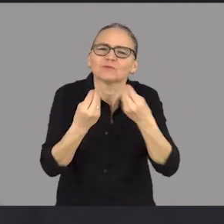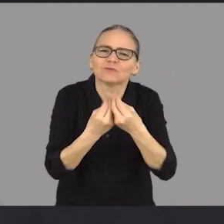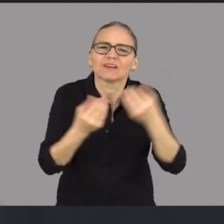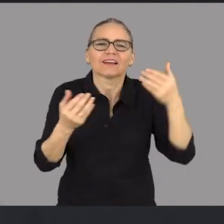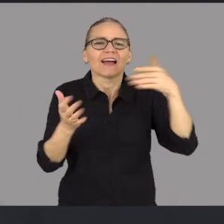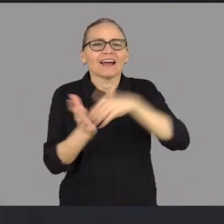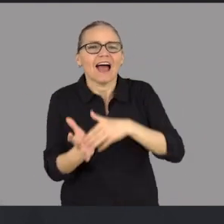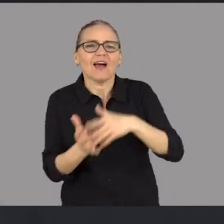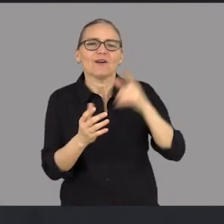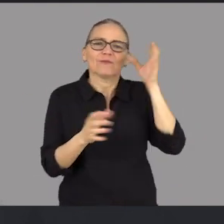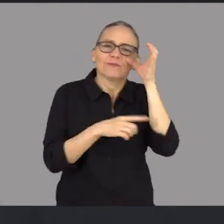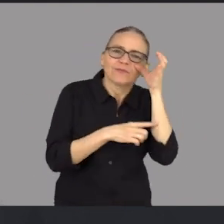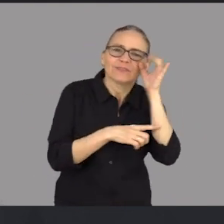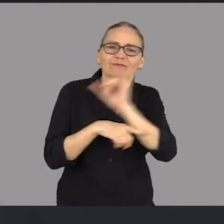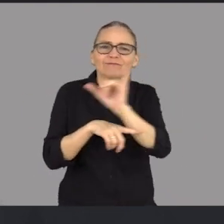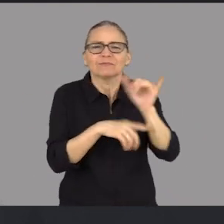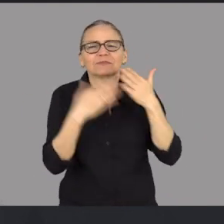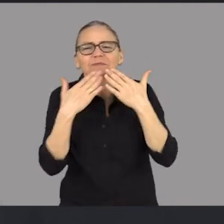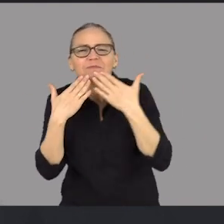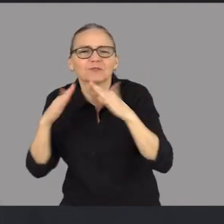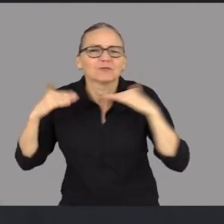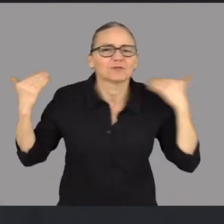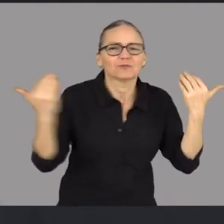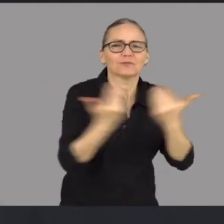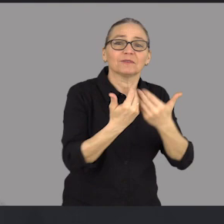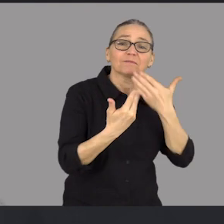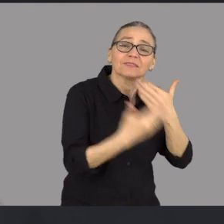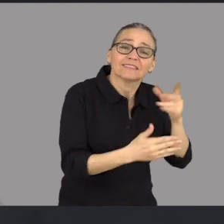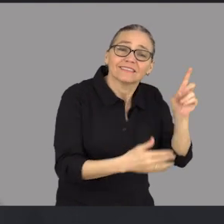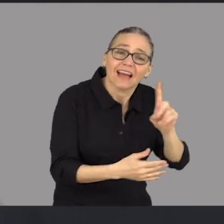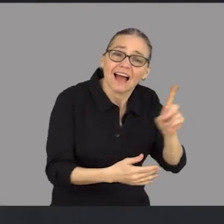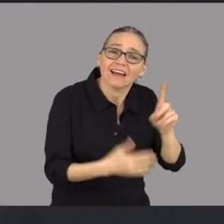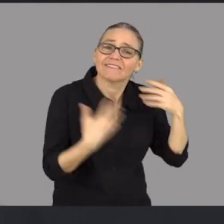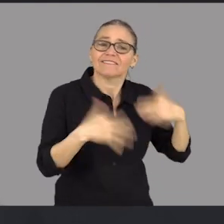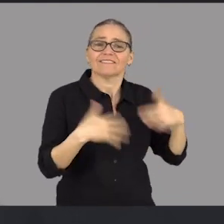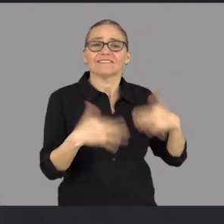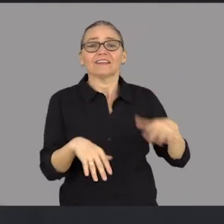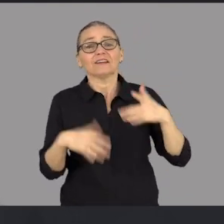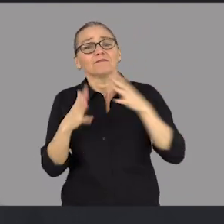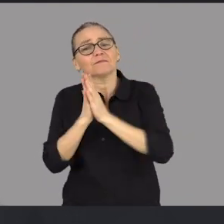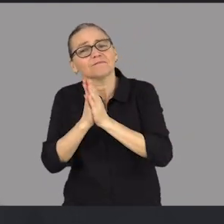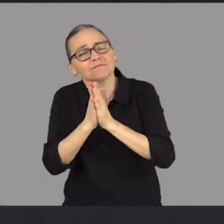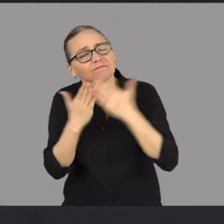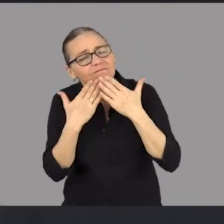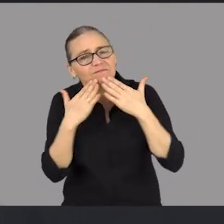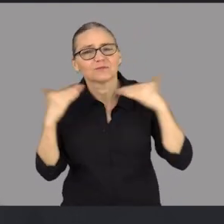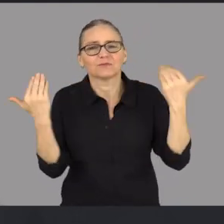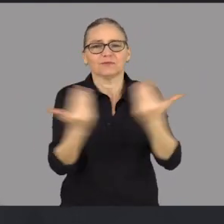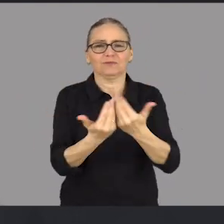been finalized. So please stay tuned for the recording. And with that, I will conclude the